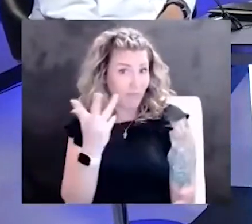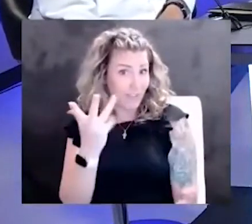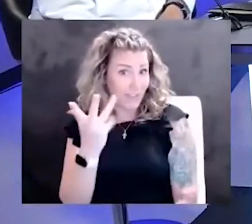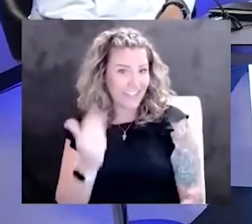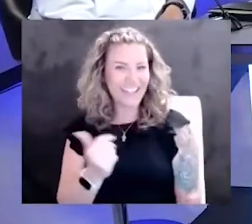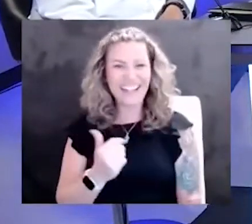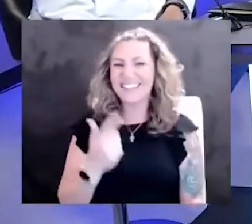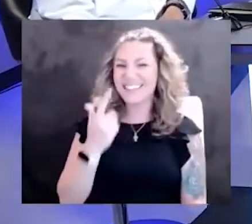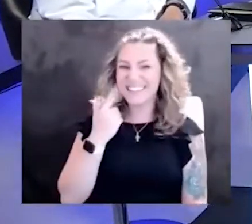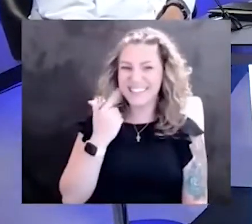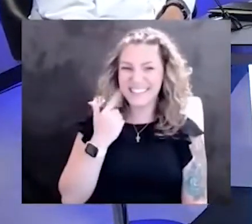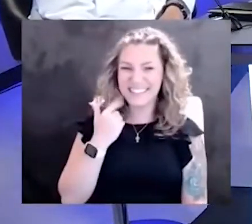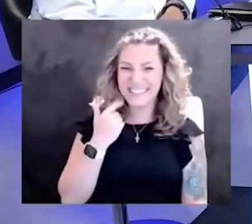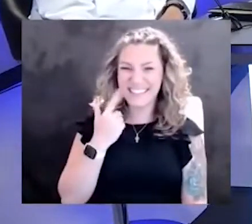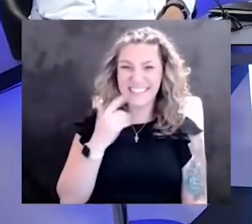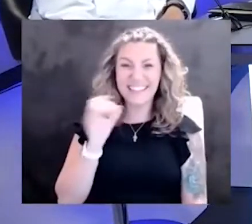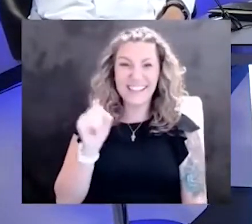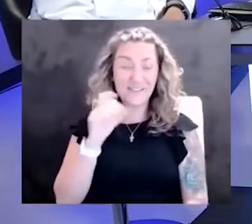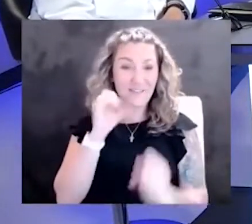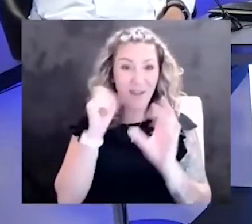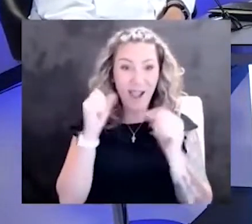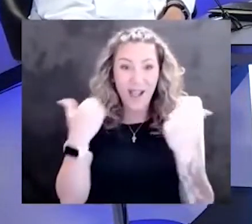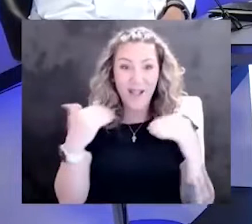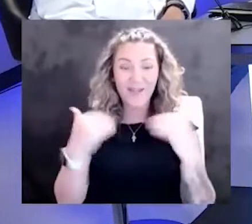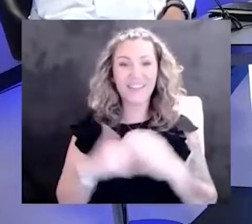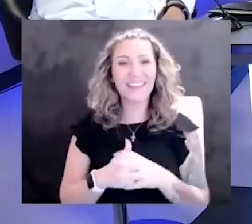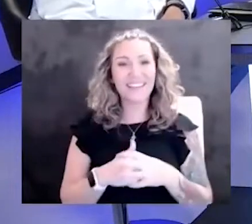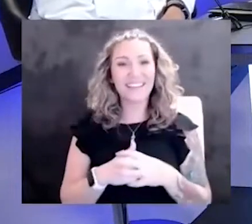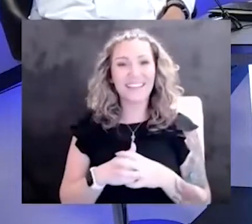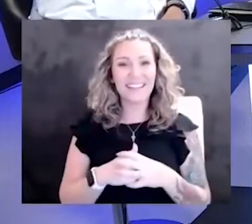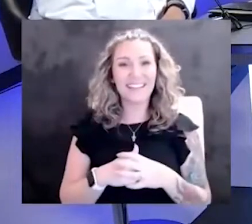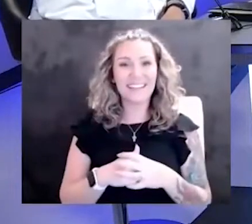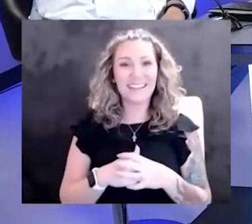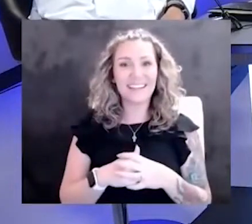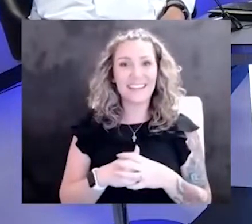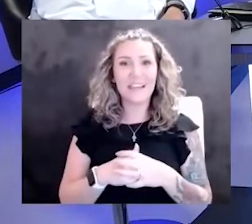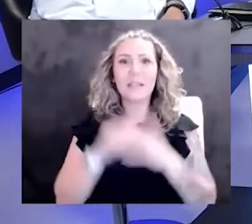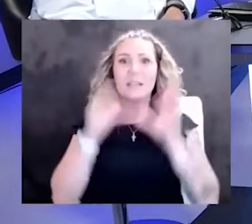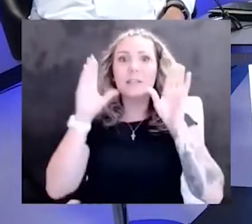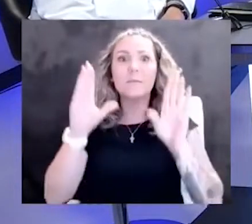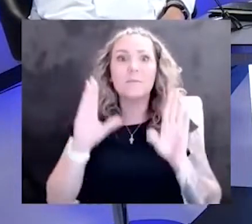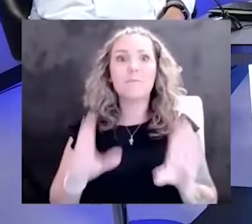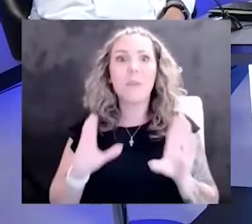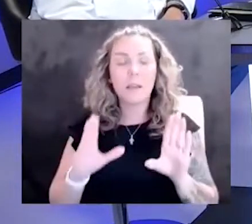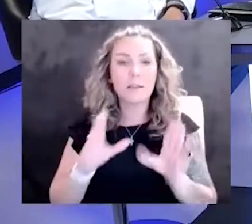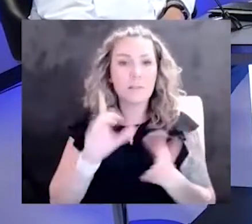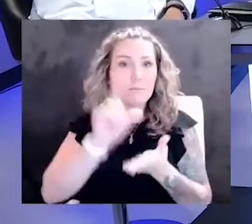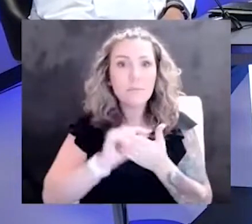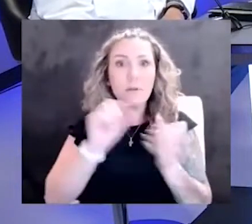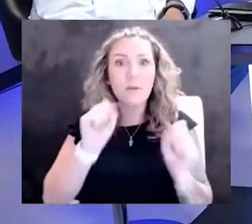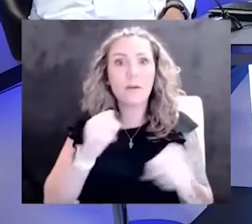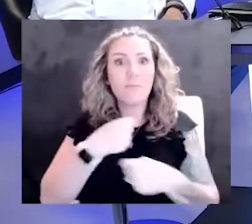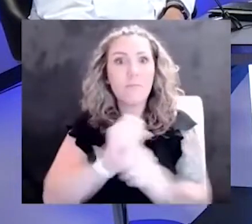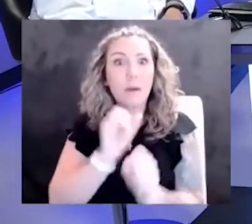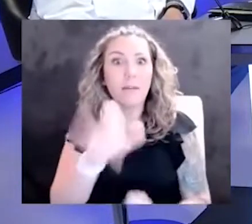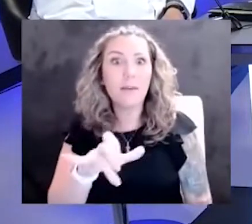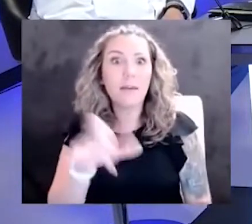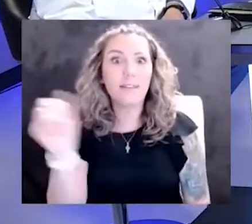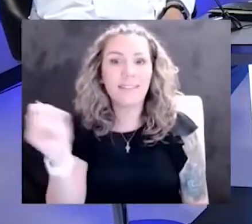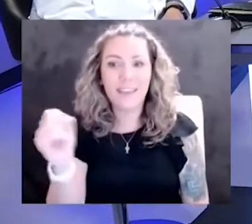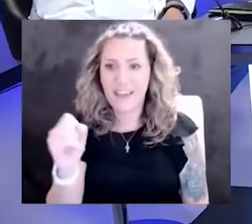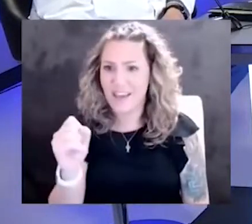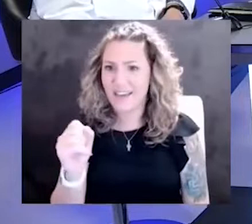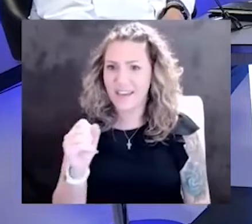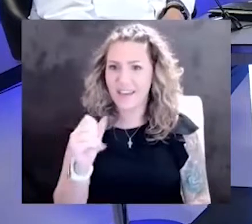It's It kind of got me. cool, Wow. and it's amazing that a printer can make all that. It is, yeah. Yeah. What are it's these very little specific.